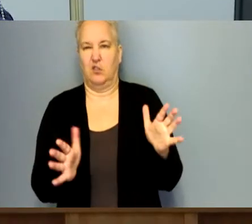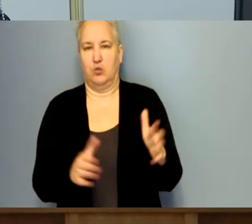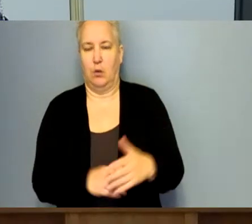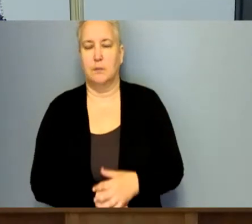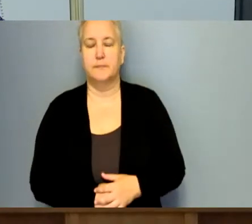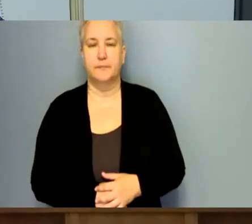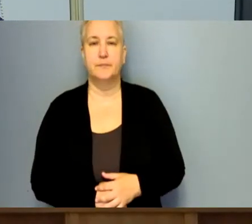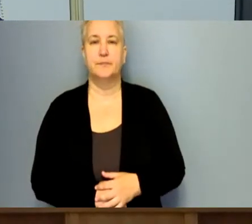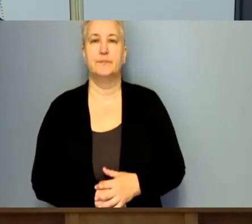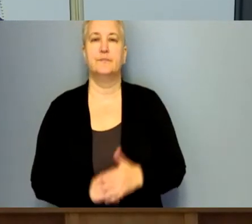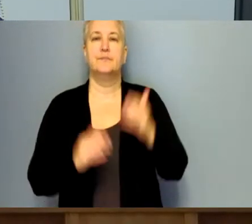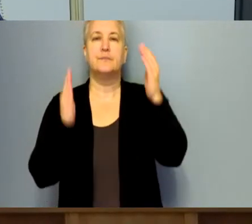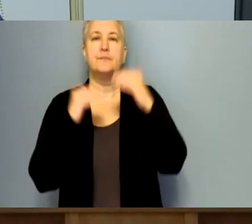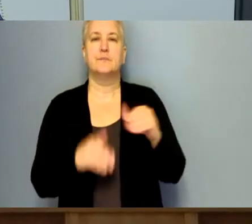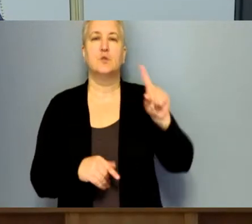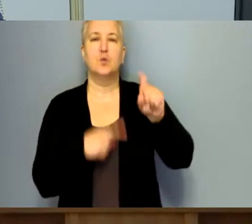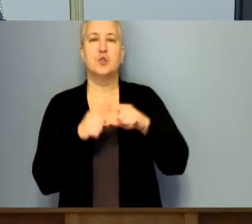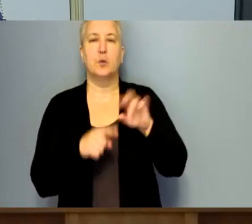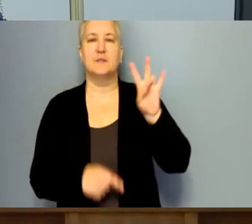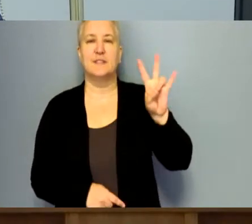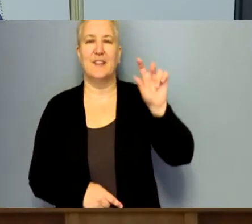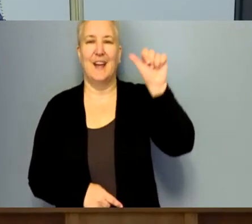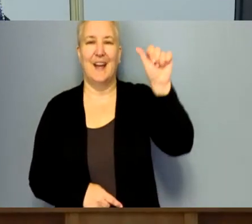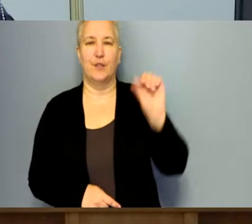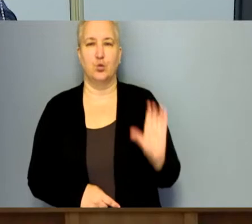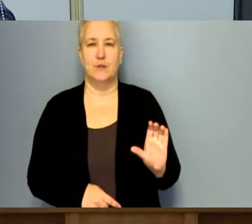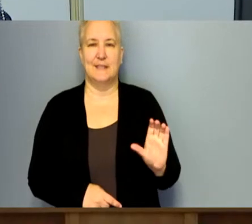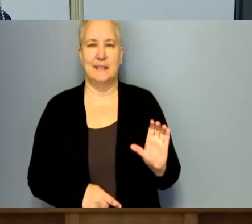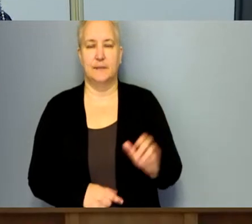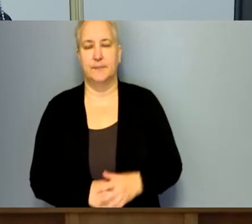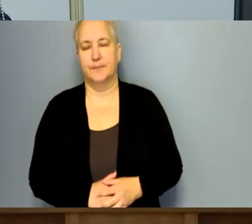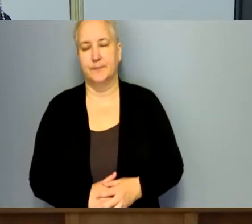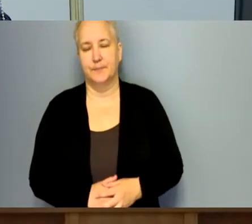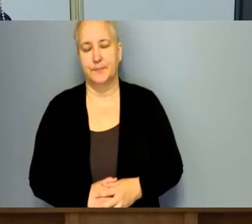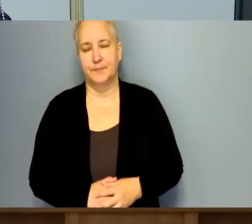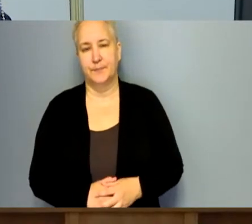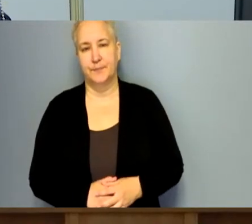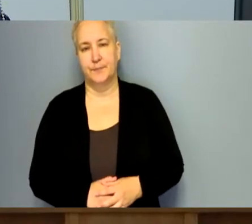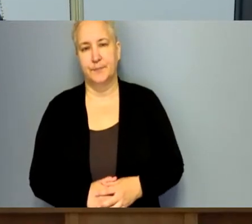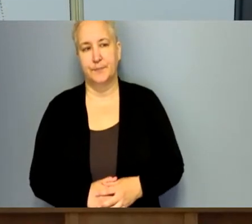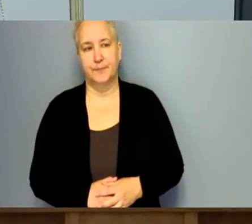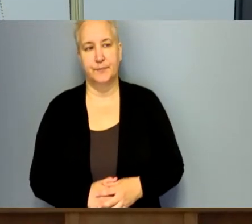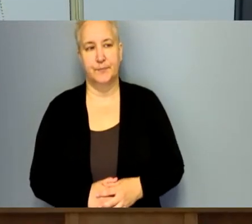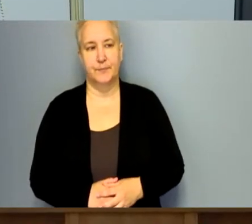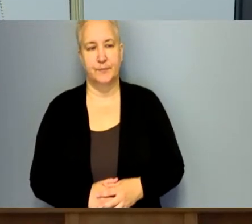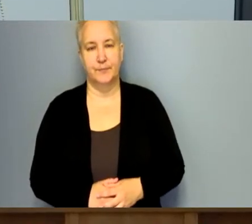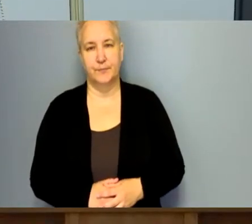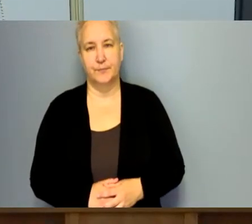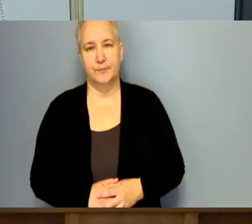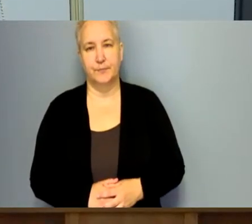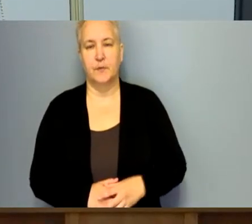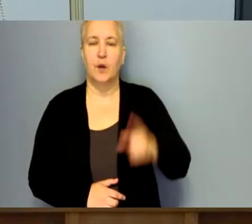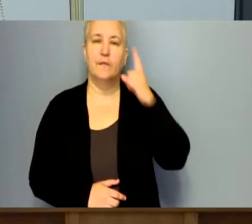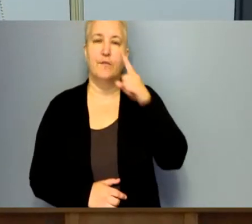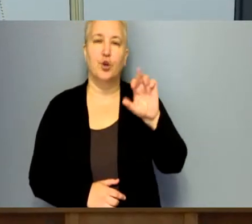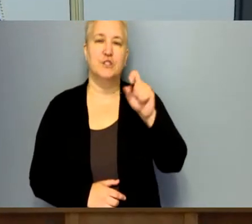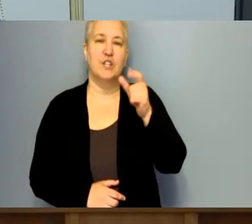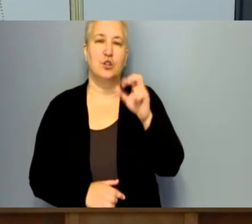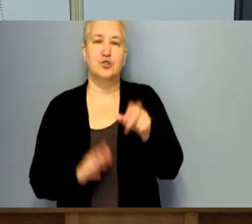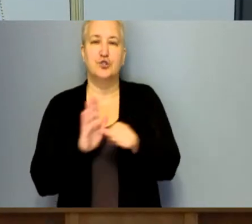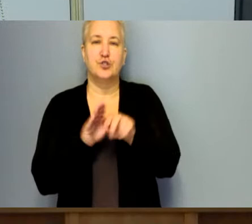Question about 7A through C. This is for shelter